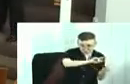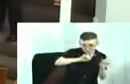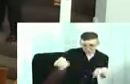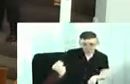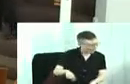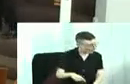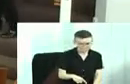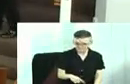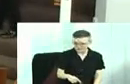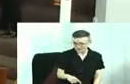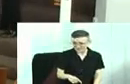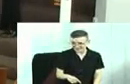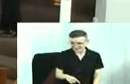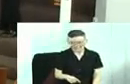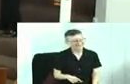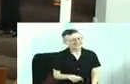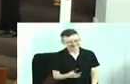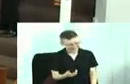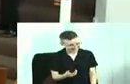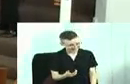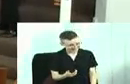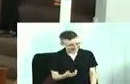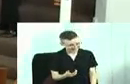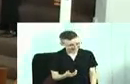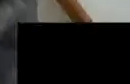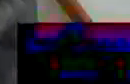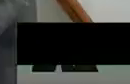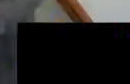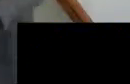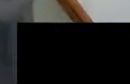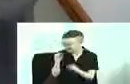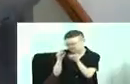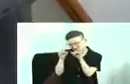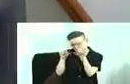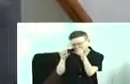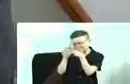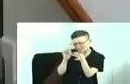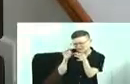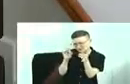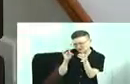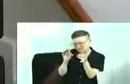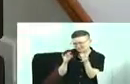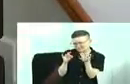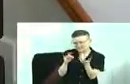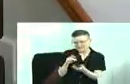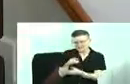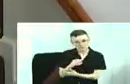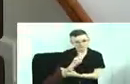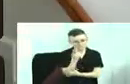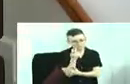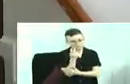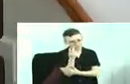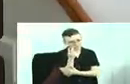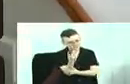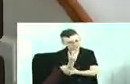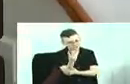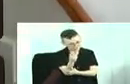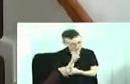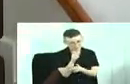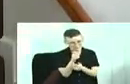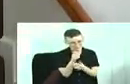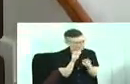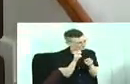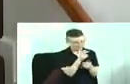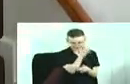And they do what we so often do, right? It's just this amazing little story where all of a sudden you got two disciples who are doing what? They are racing